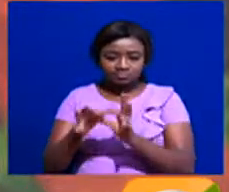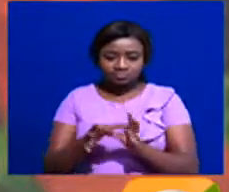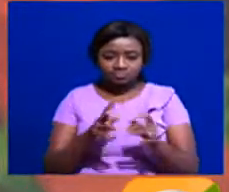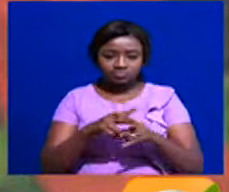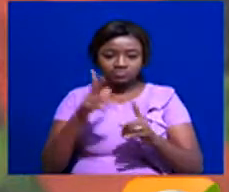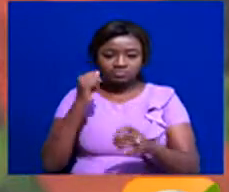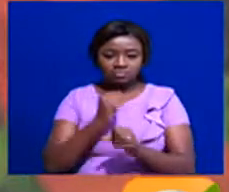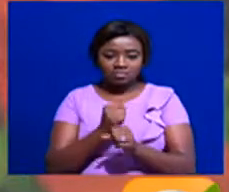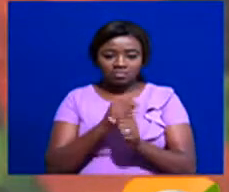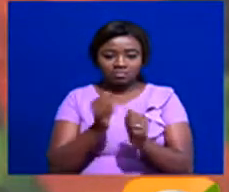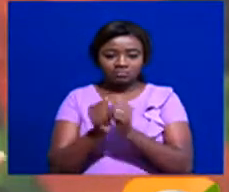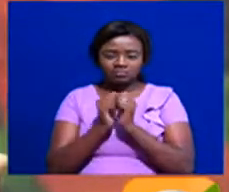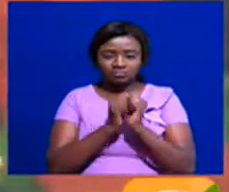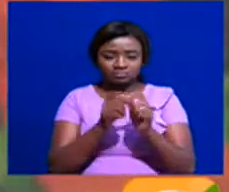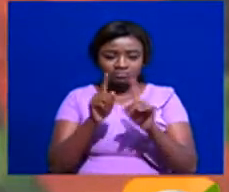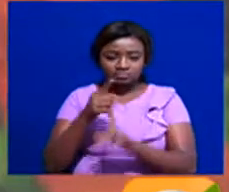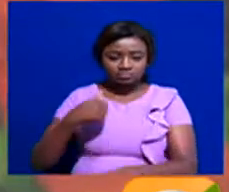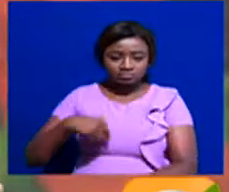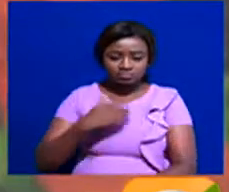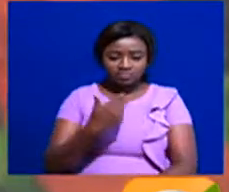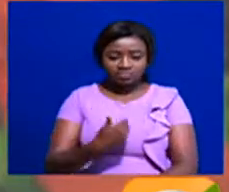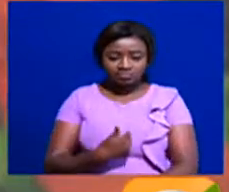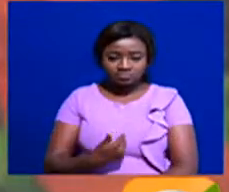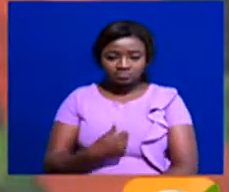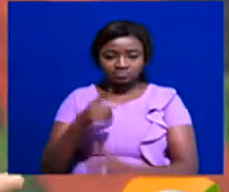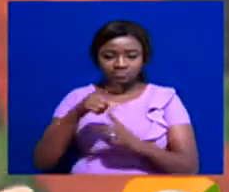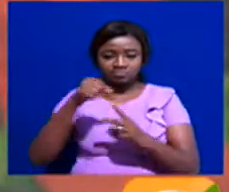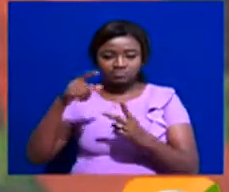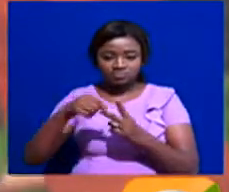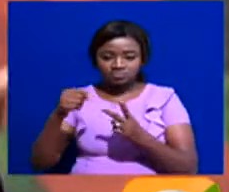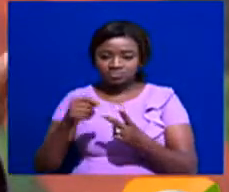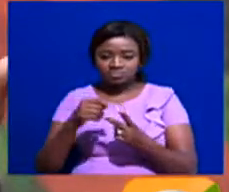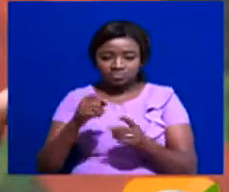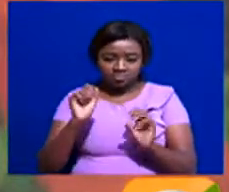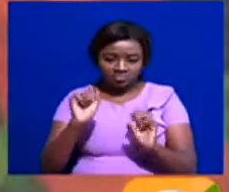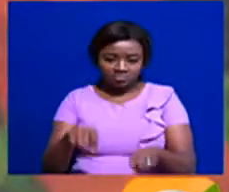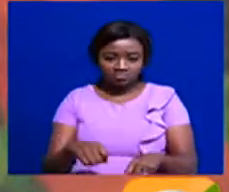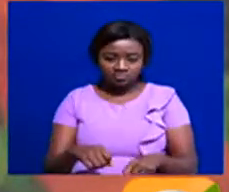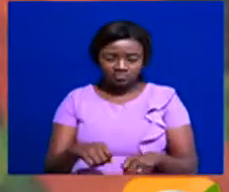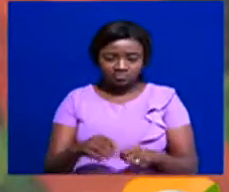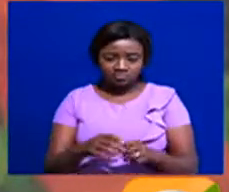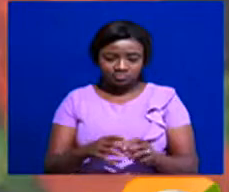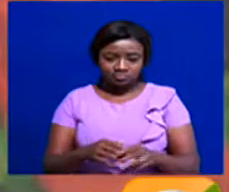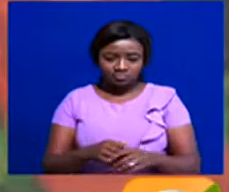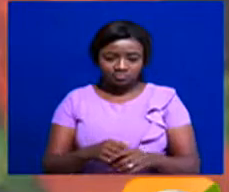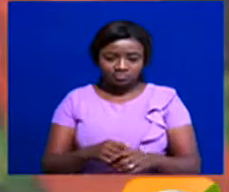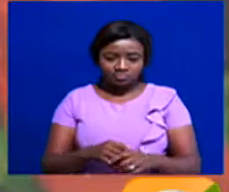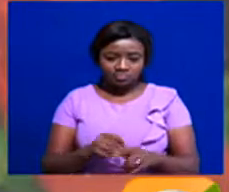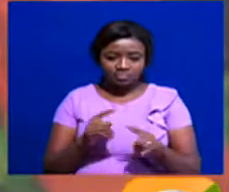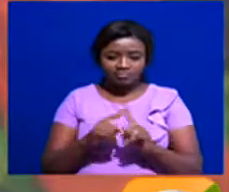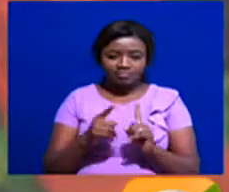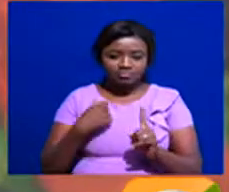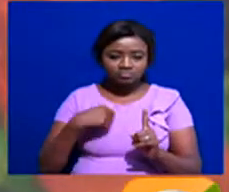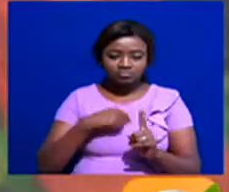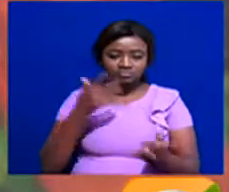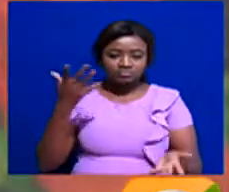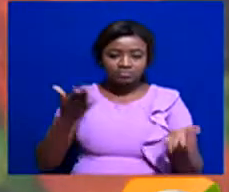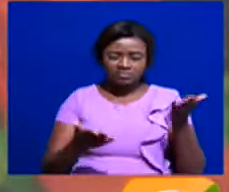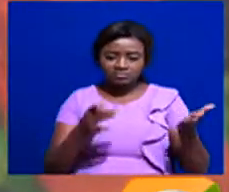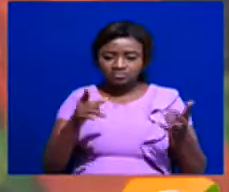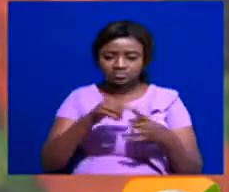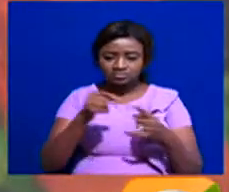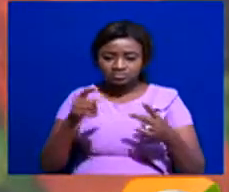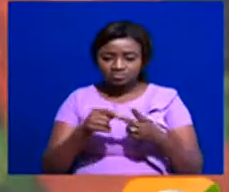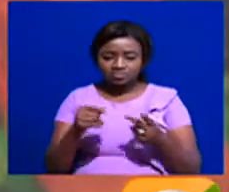conversation. We have demonstrated that options are possible, but to scale up those options from where the level at which